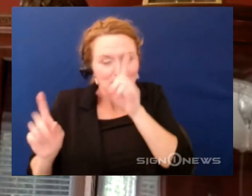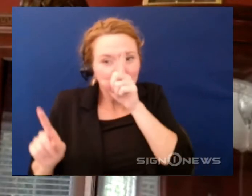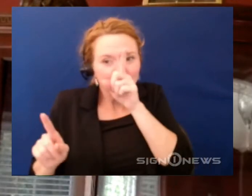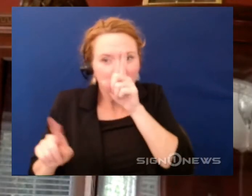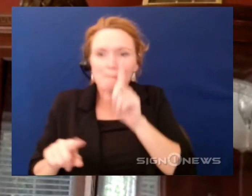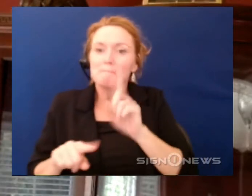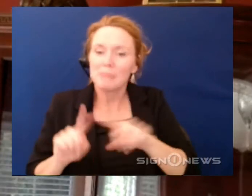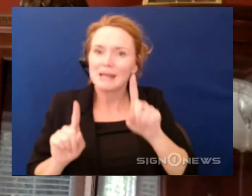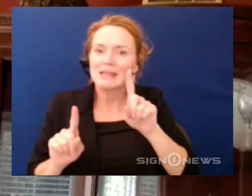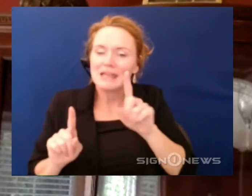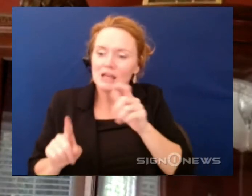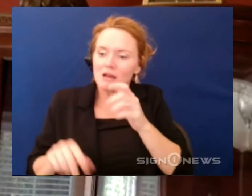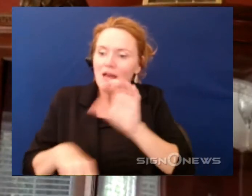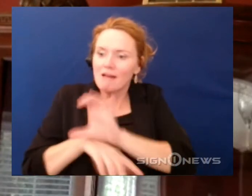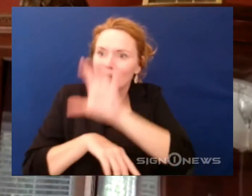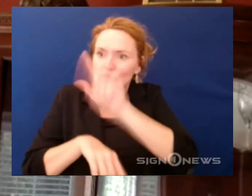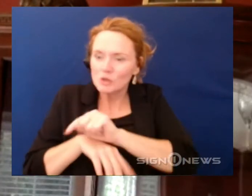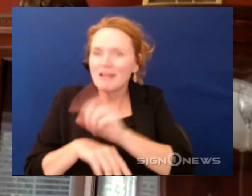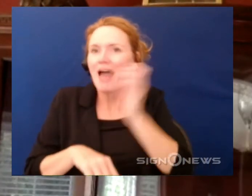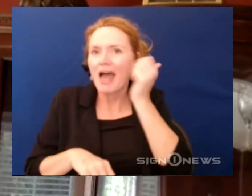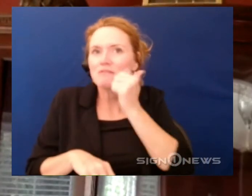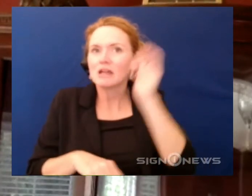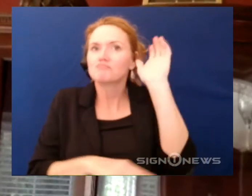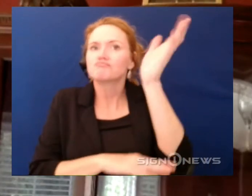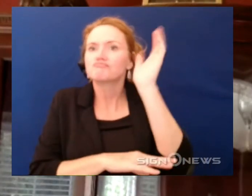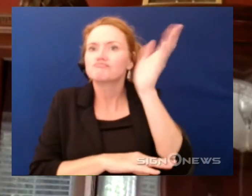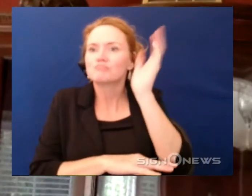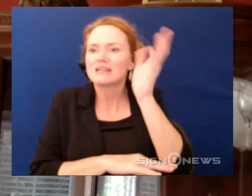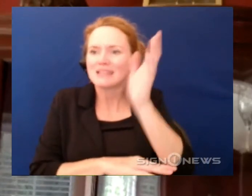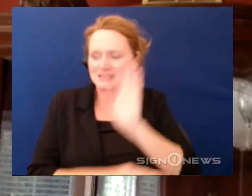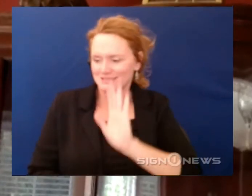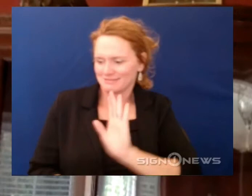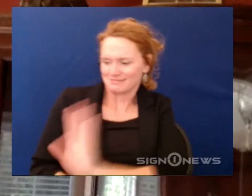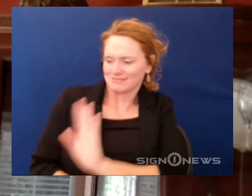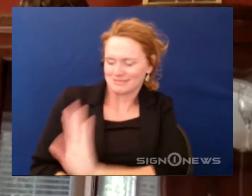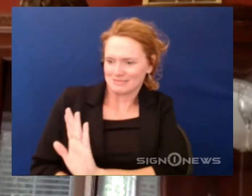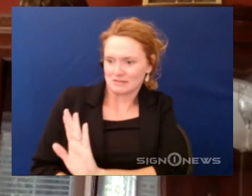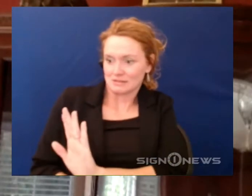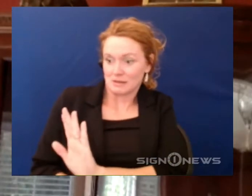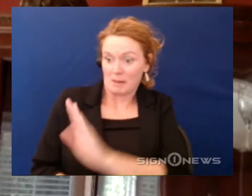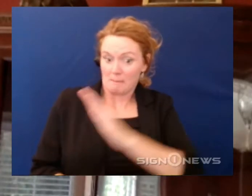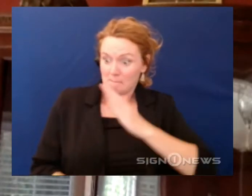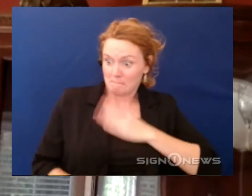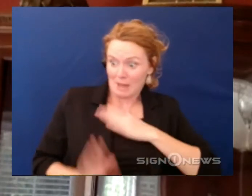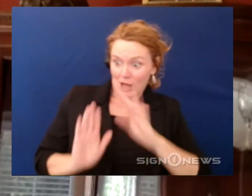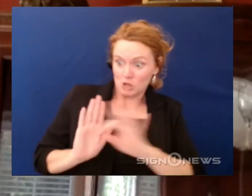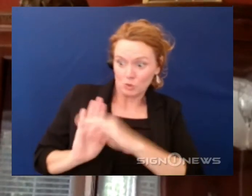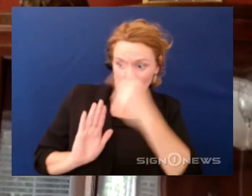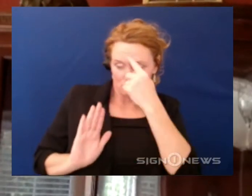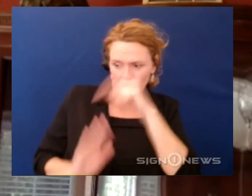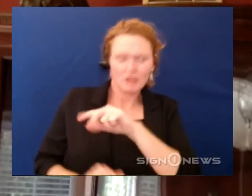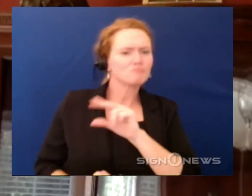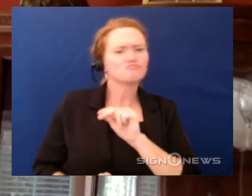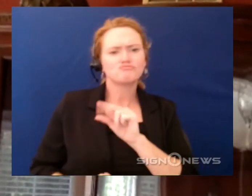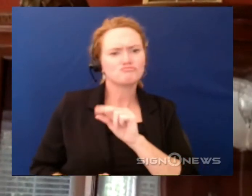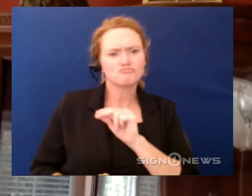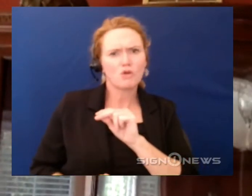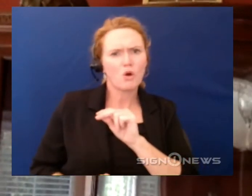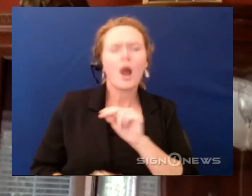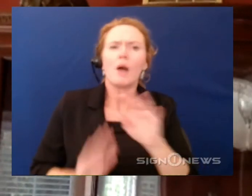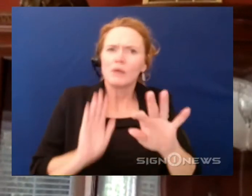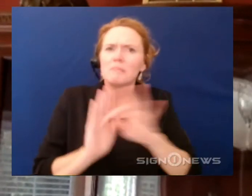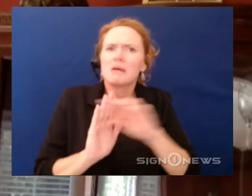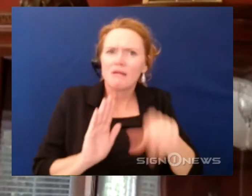presenting. You know, he's a consultant. So, you know, that's not what I would have gone with first, right? It would have been something else